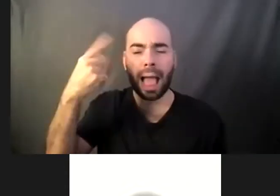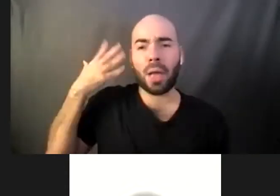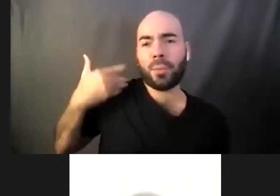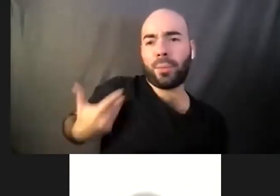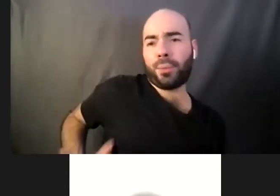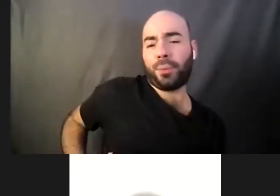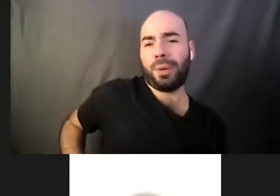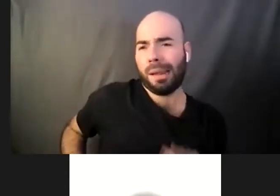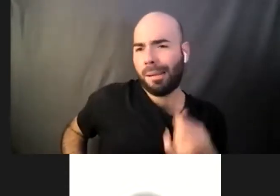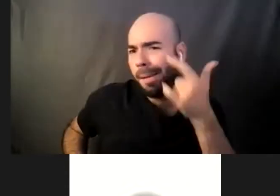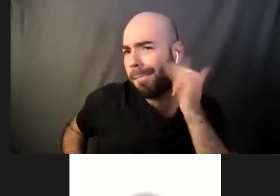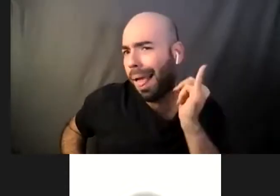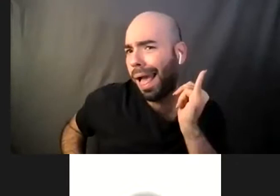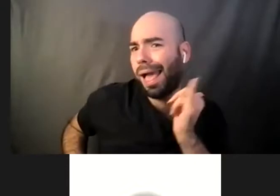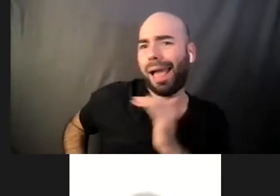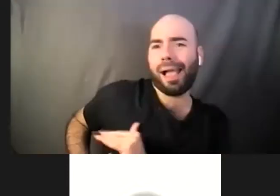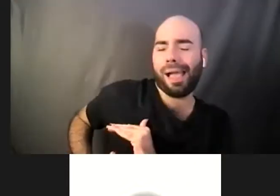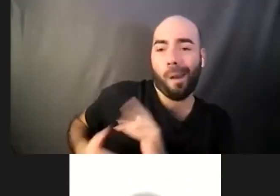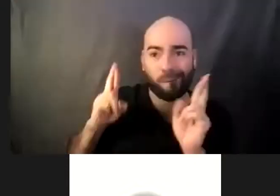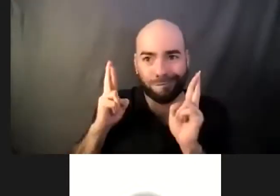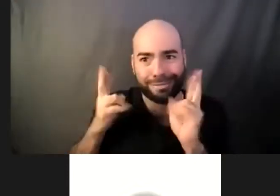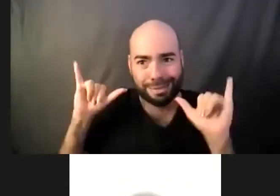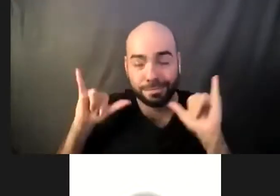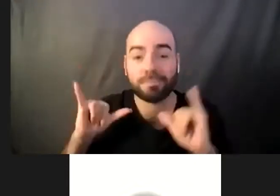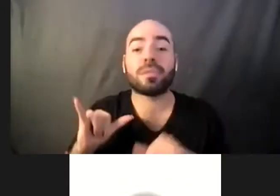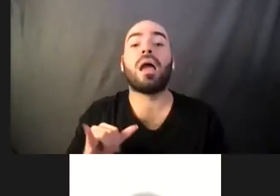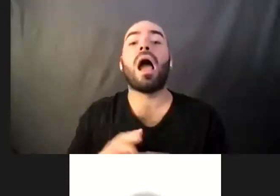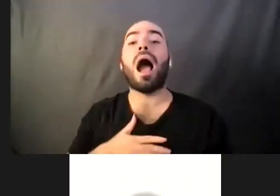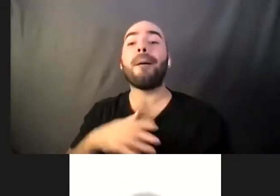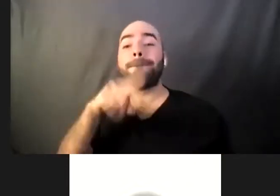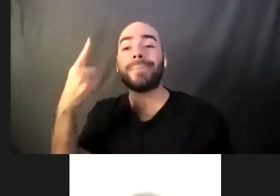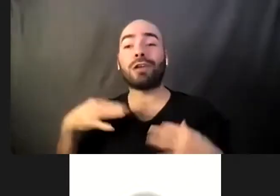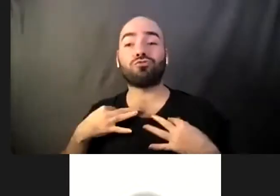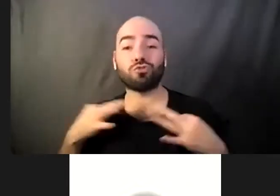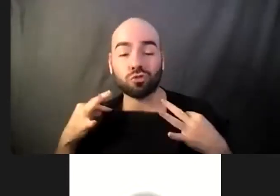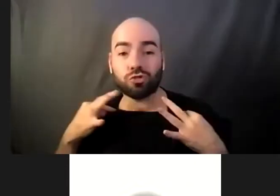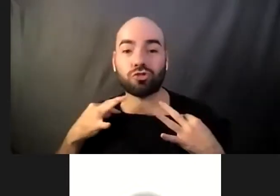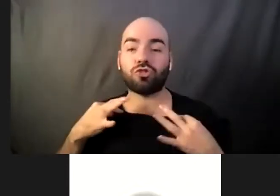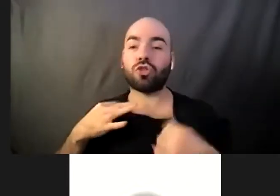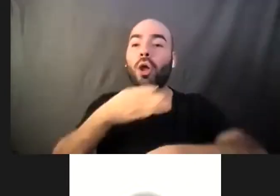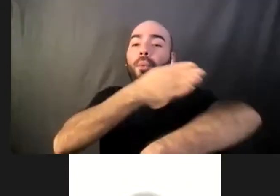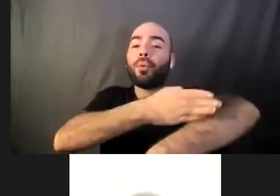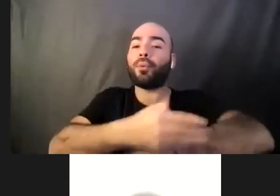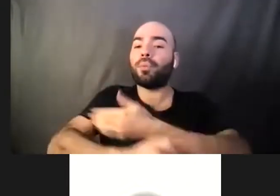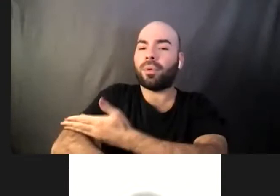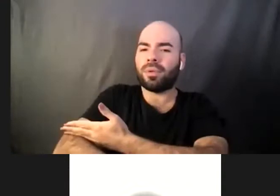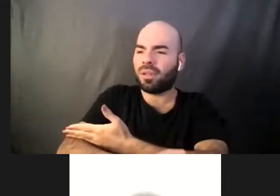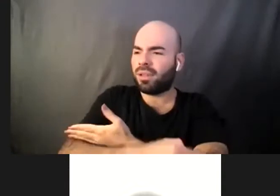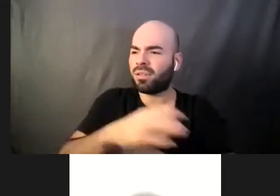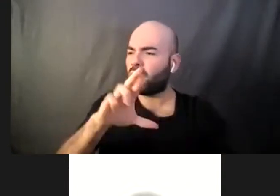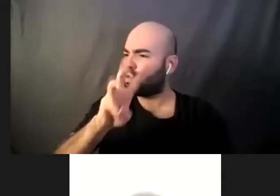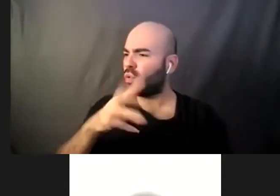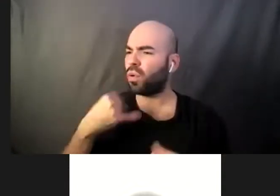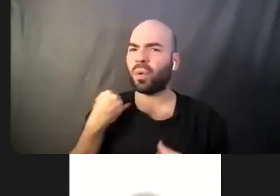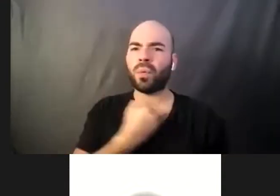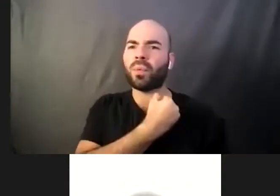still there. I wear glasses. I'm currently wearing a black crew neck shirt, or black long sleeve. What is this called? Yeah, crew neck shirt. With